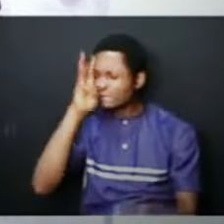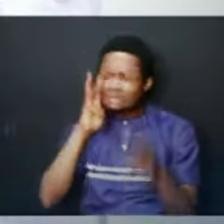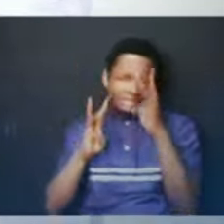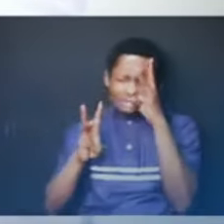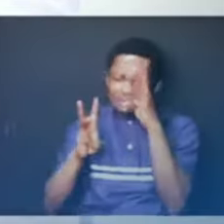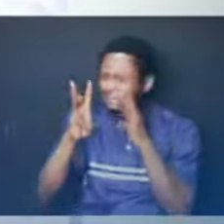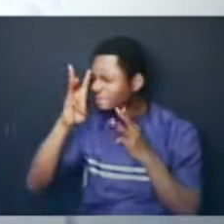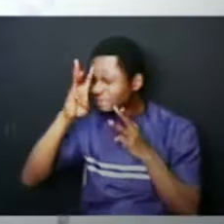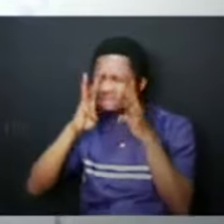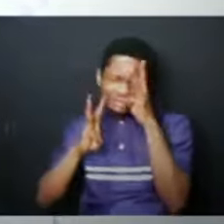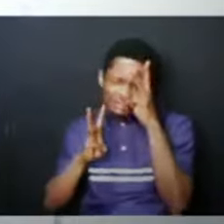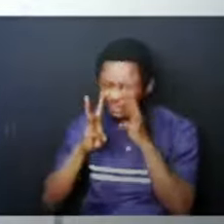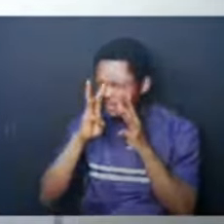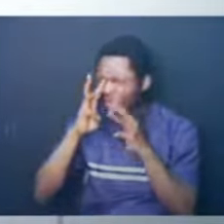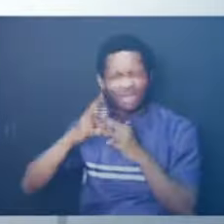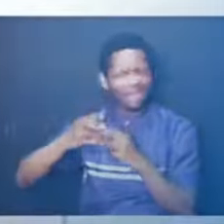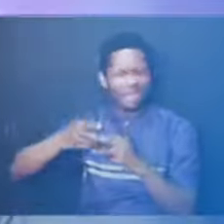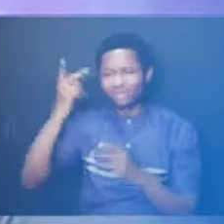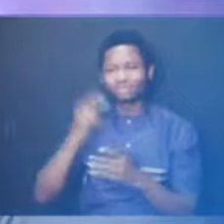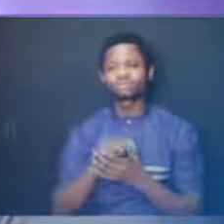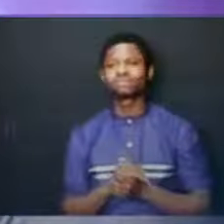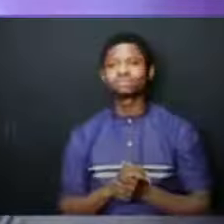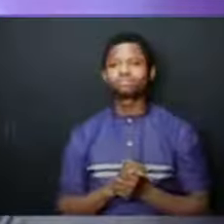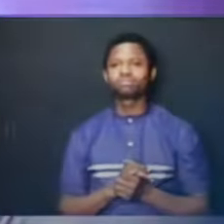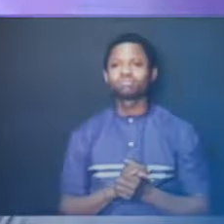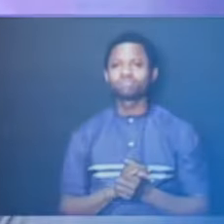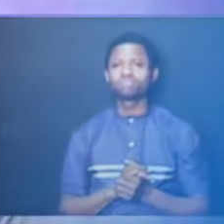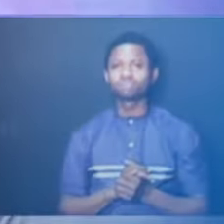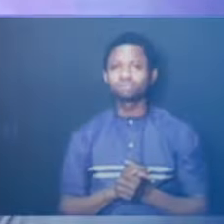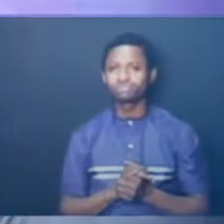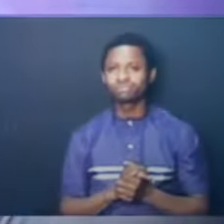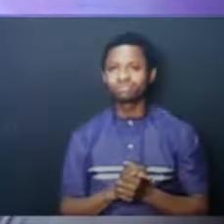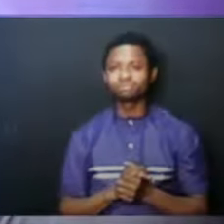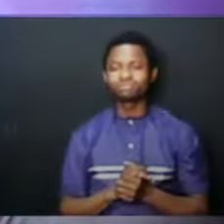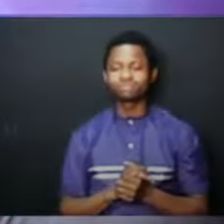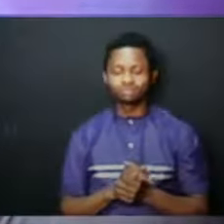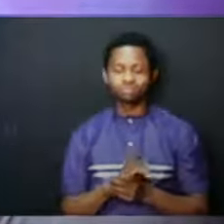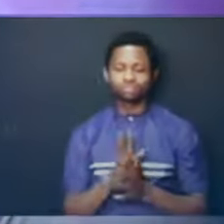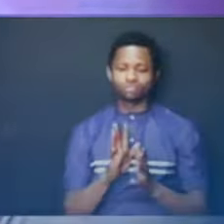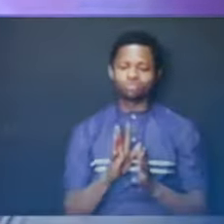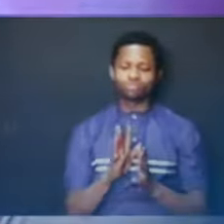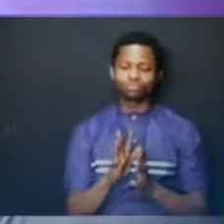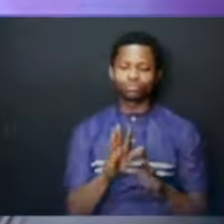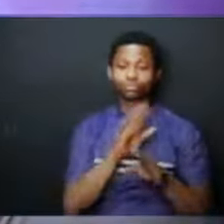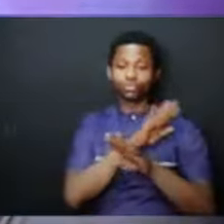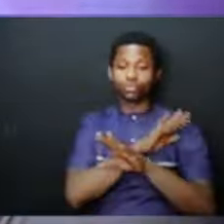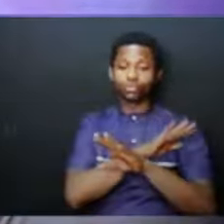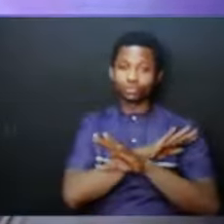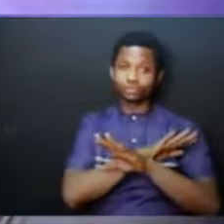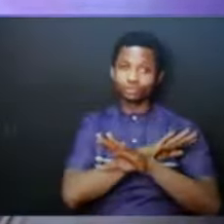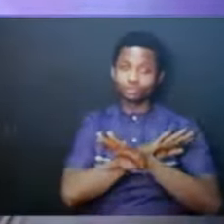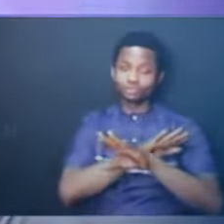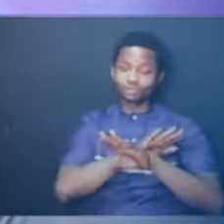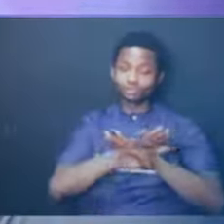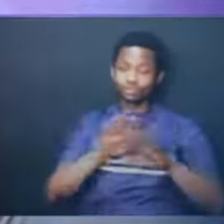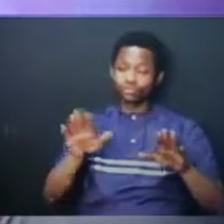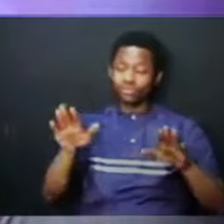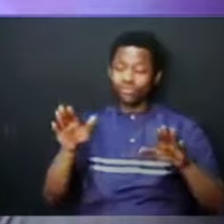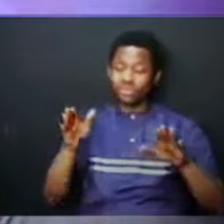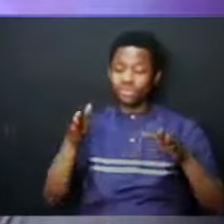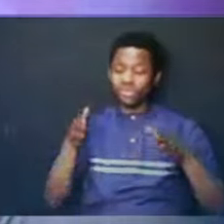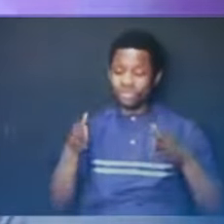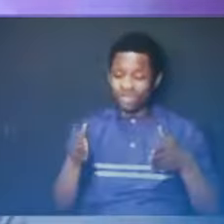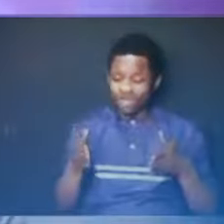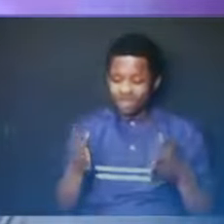Let me say this. Don't allow the tears of bitter